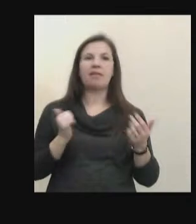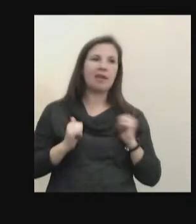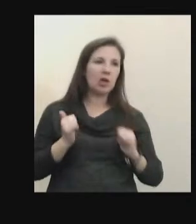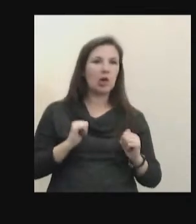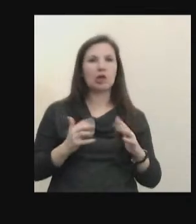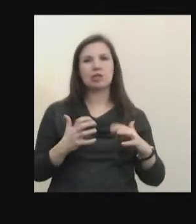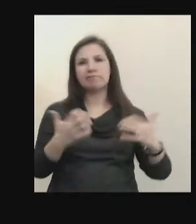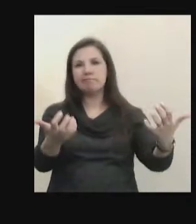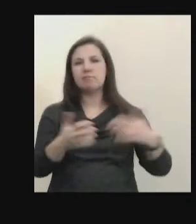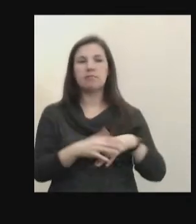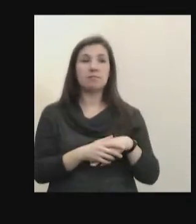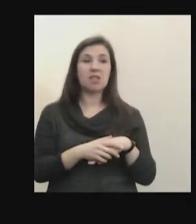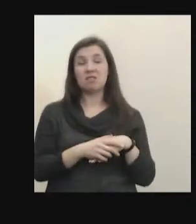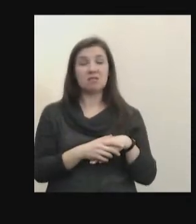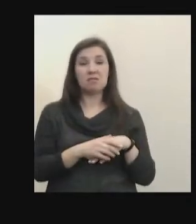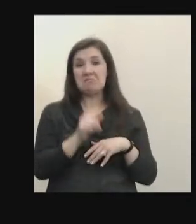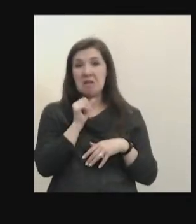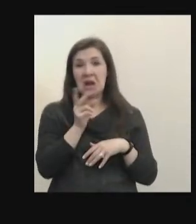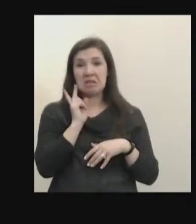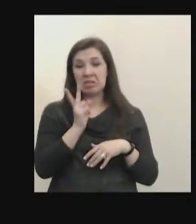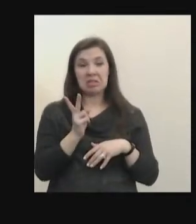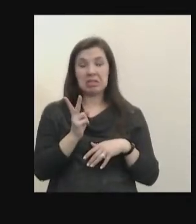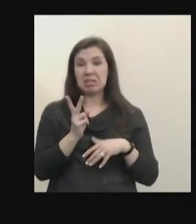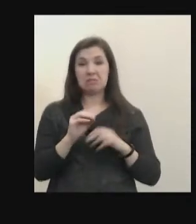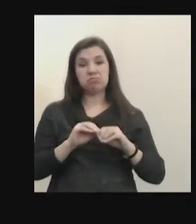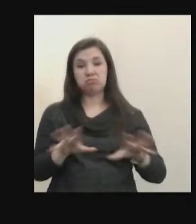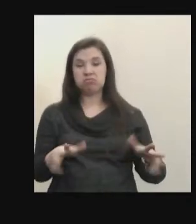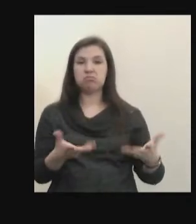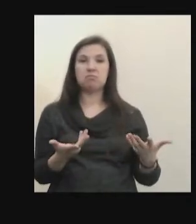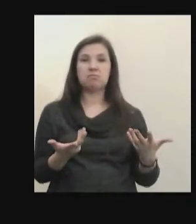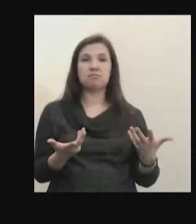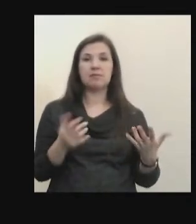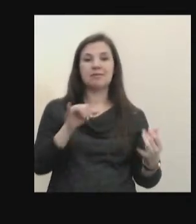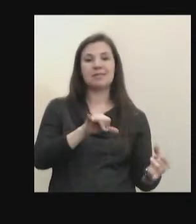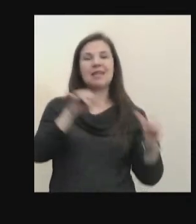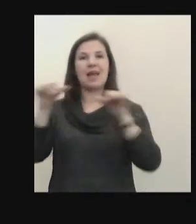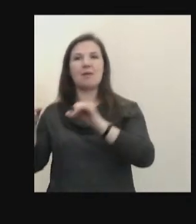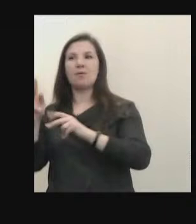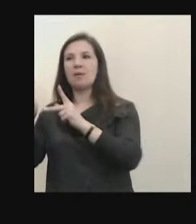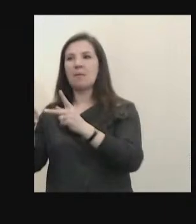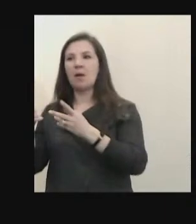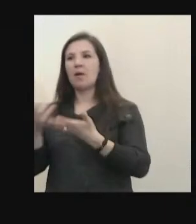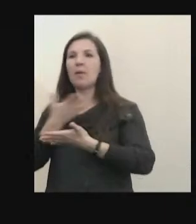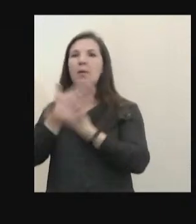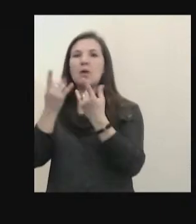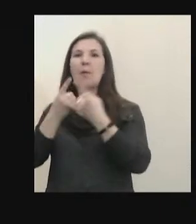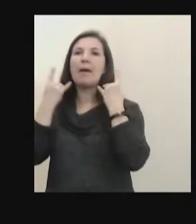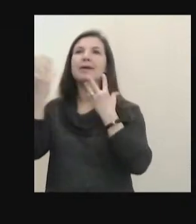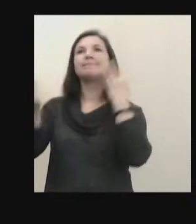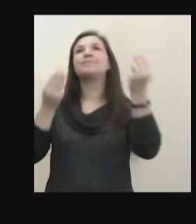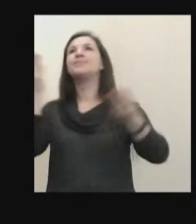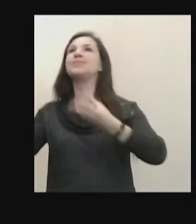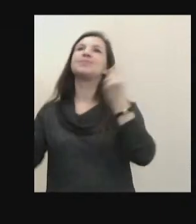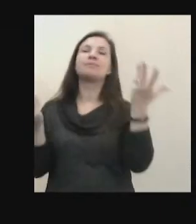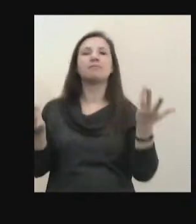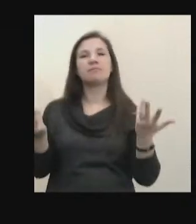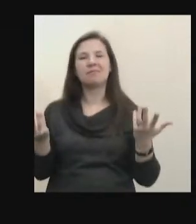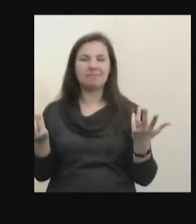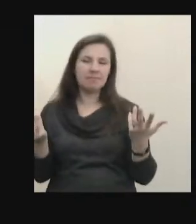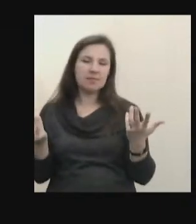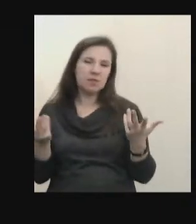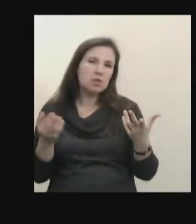are not seeing the rates of transmission that we are seeing when we have people not wearing masks and everybody open. So it just makes